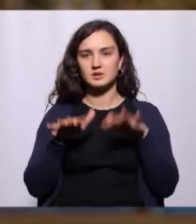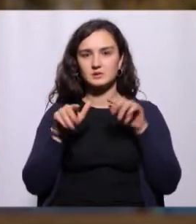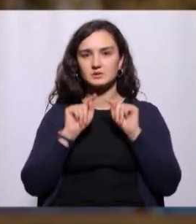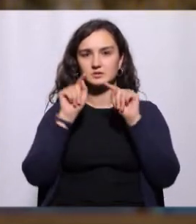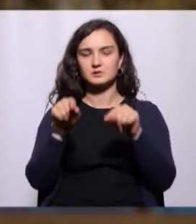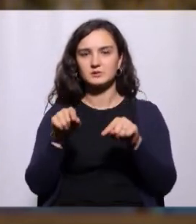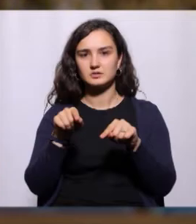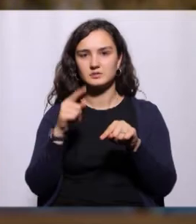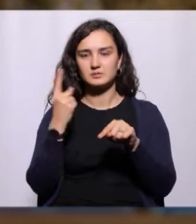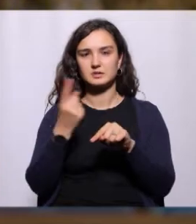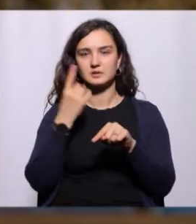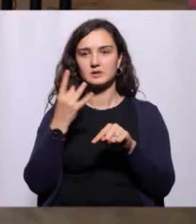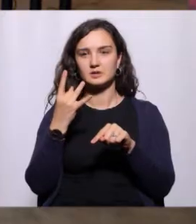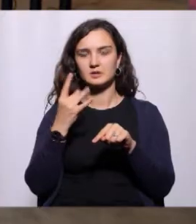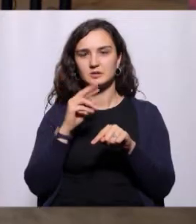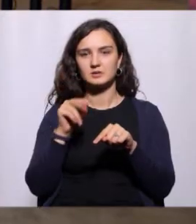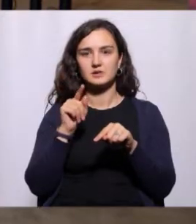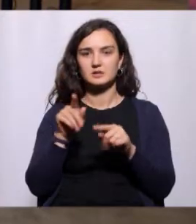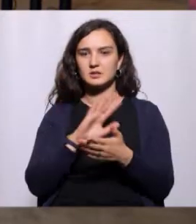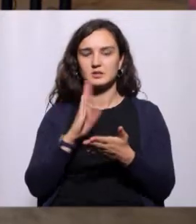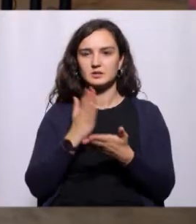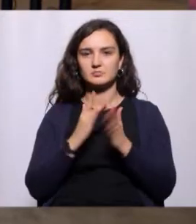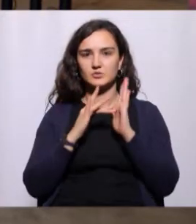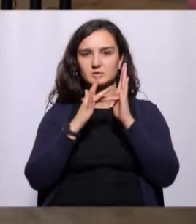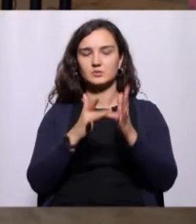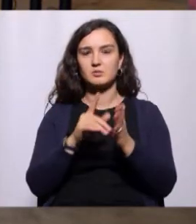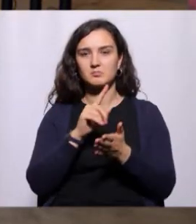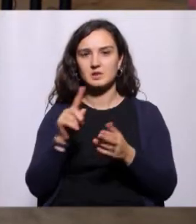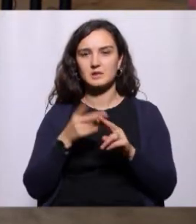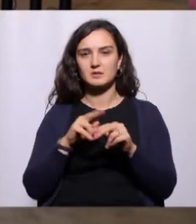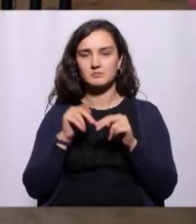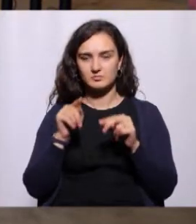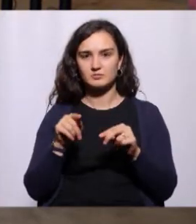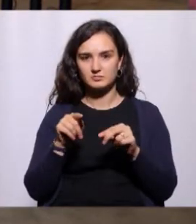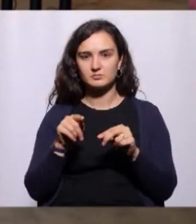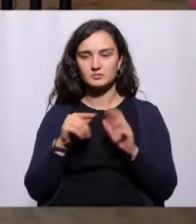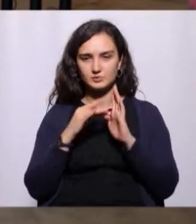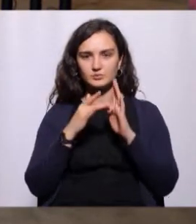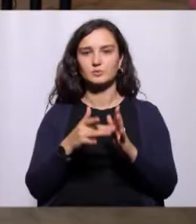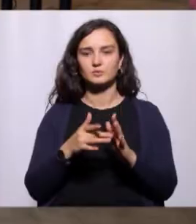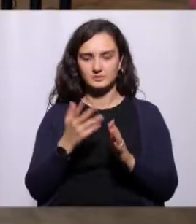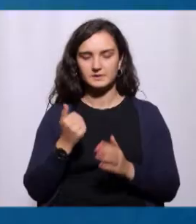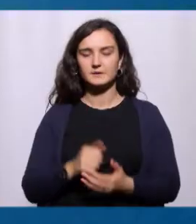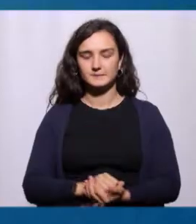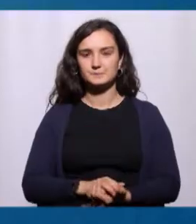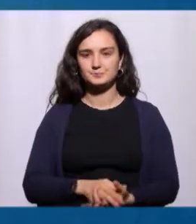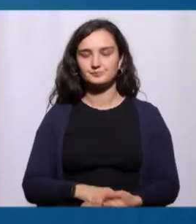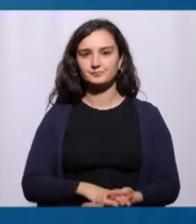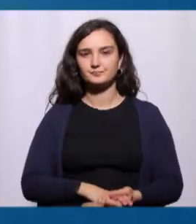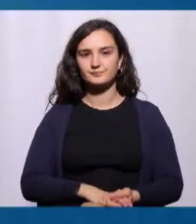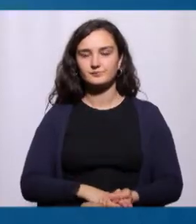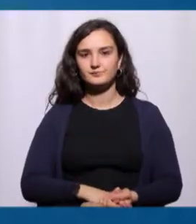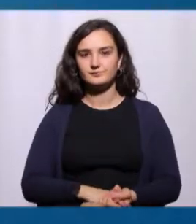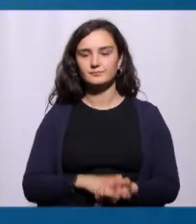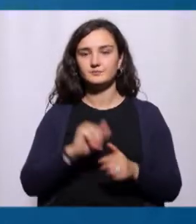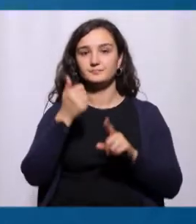places at one time, then it is not a trip, but a tour. You are absolutely right. And the